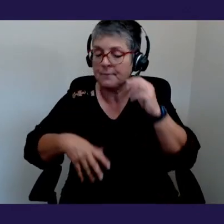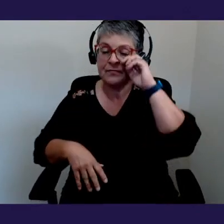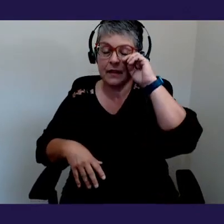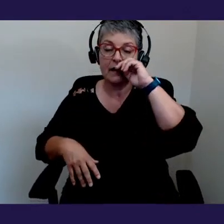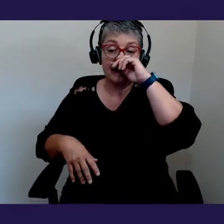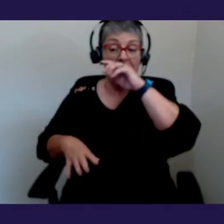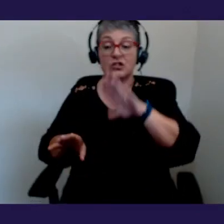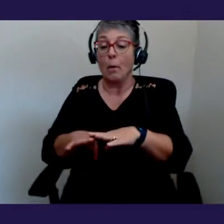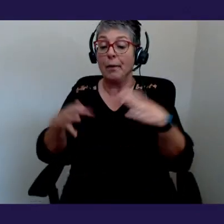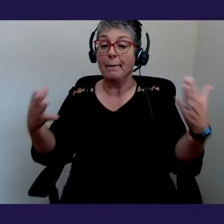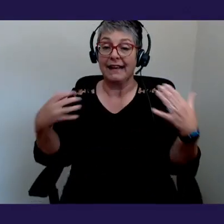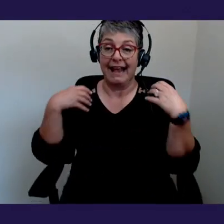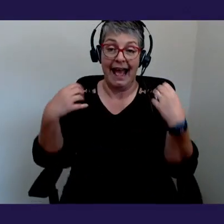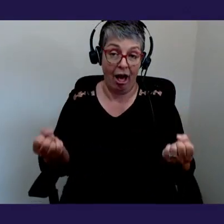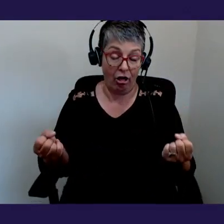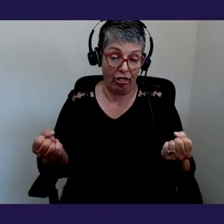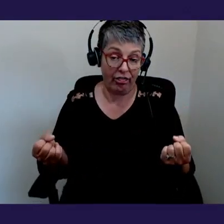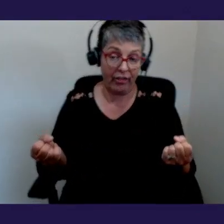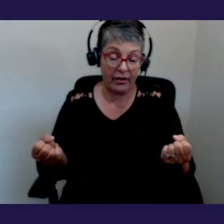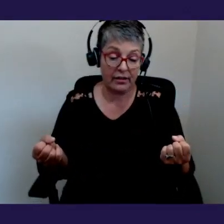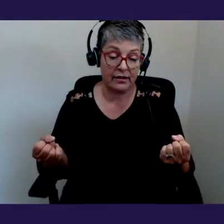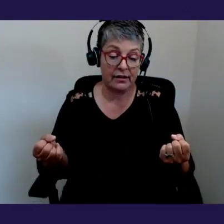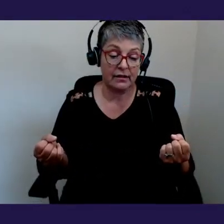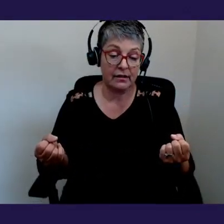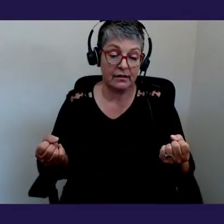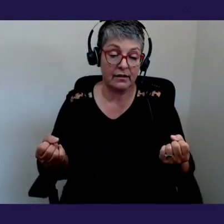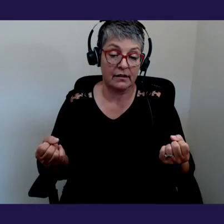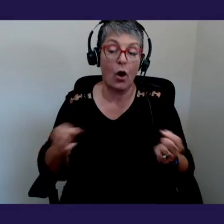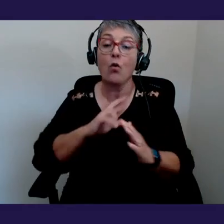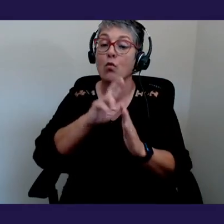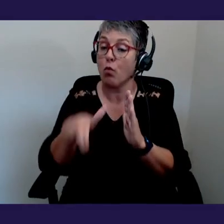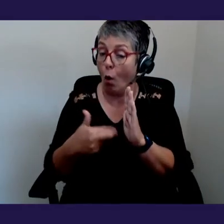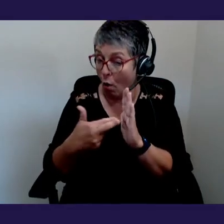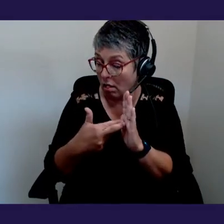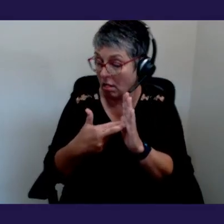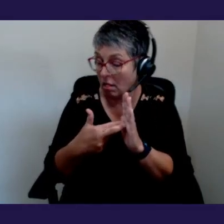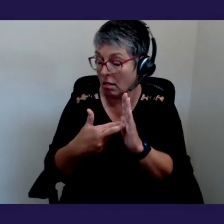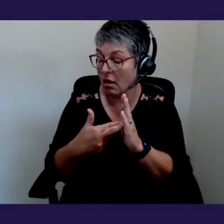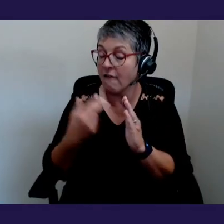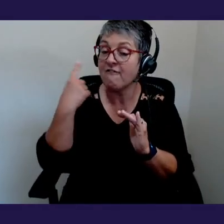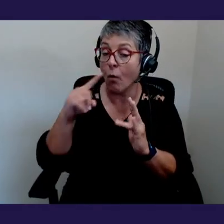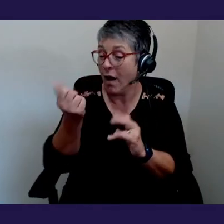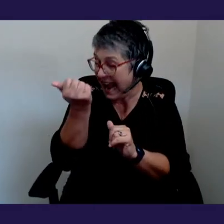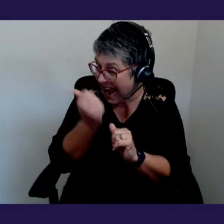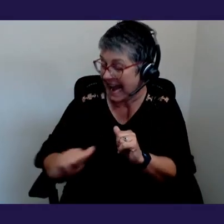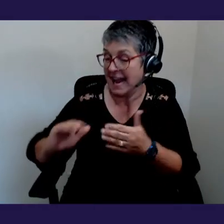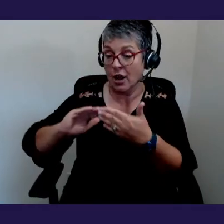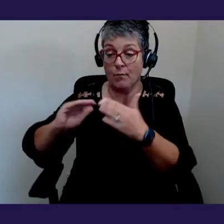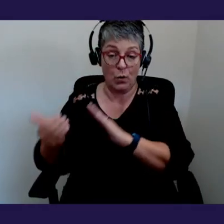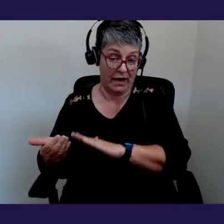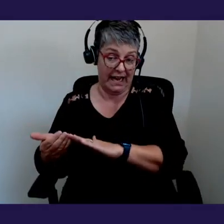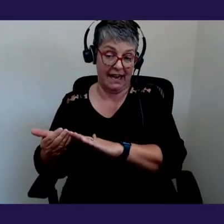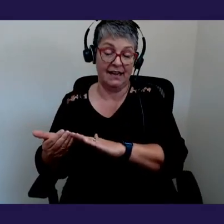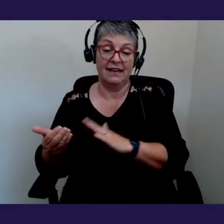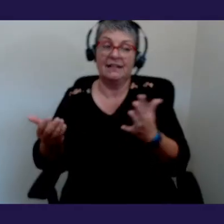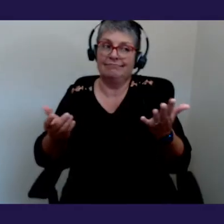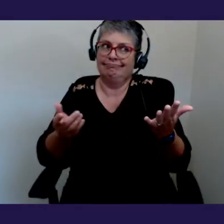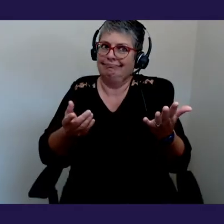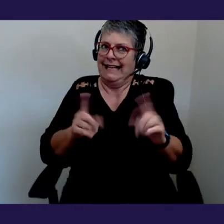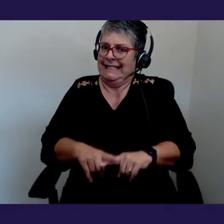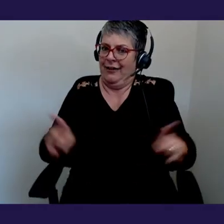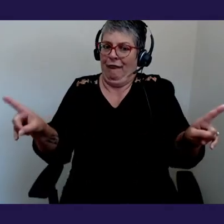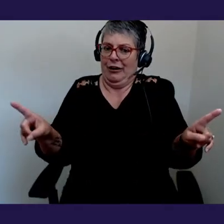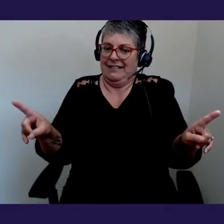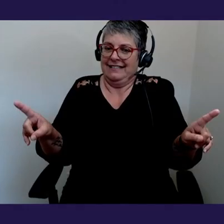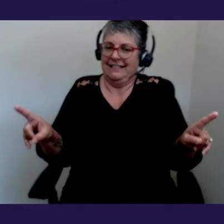does and the role that public health plays in a community varies significantly, whether they're doing any